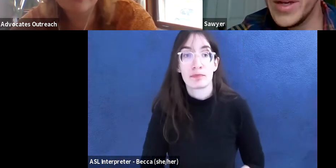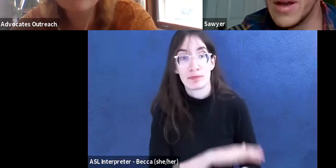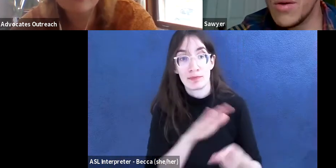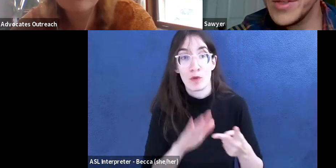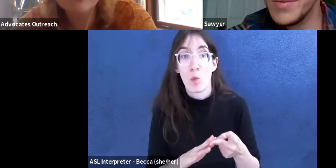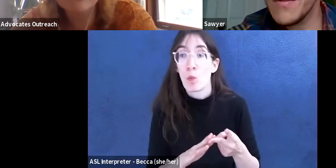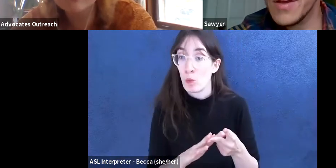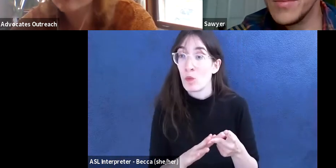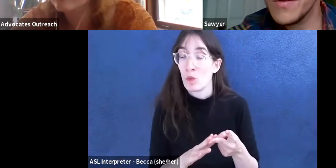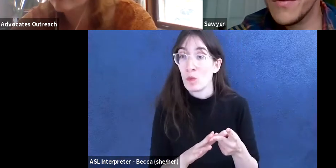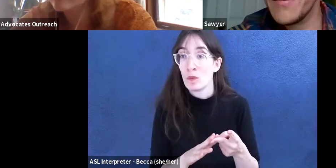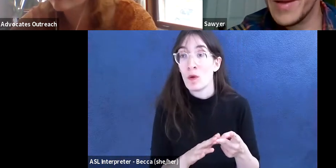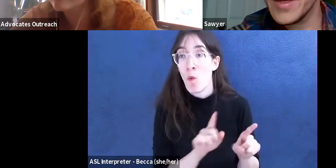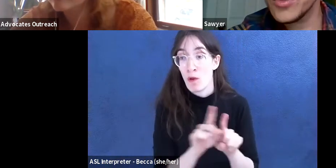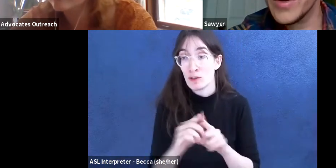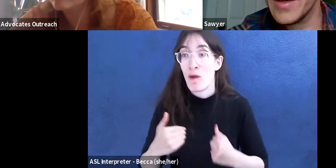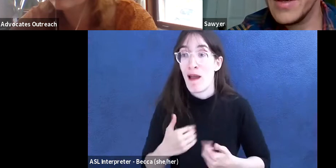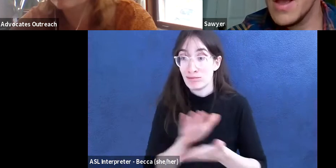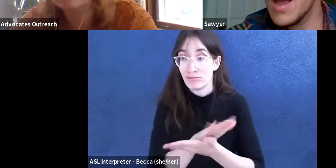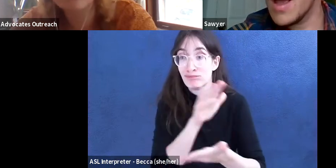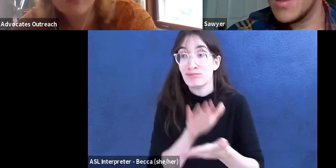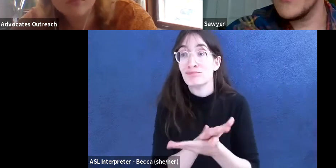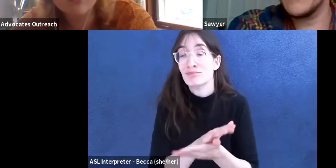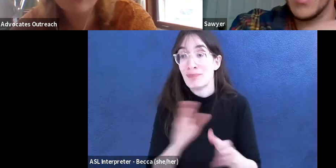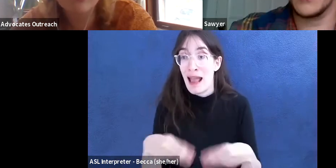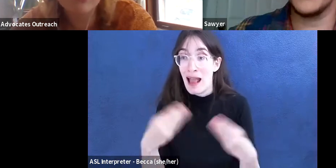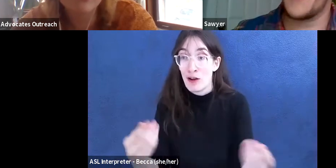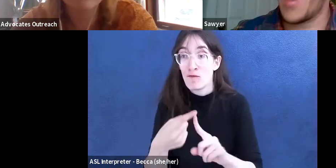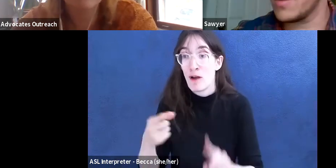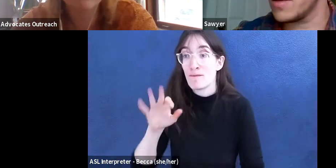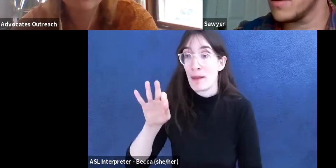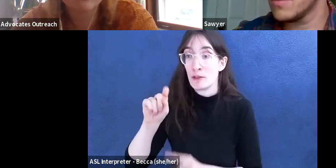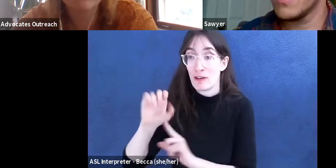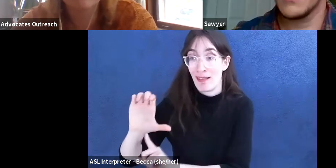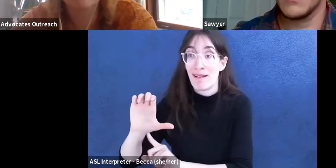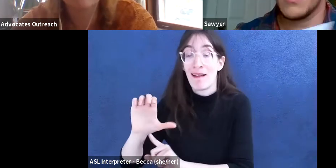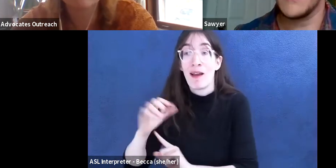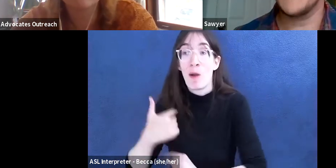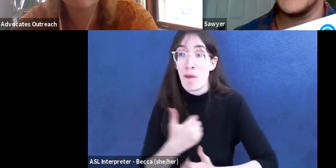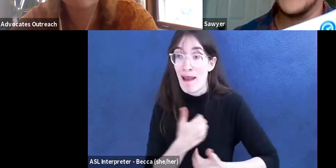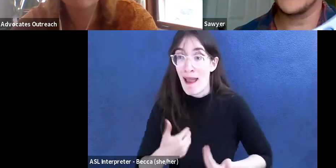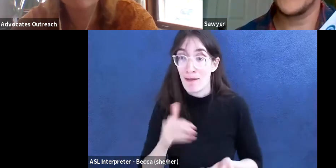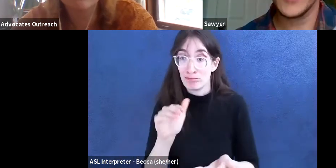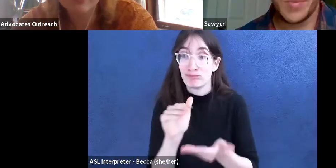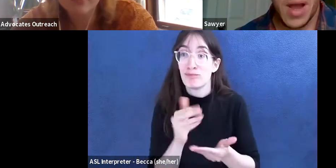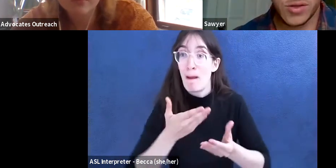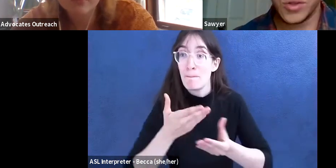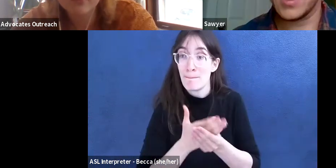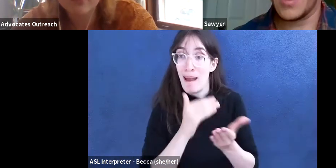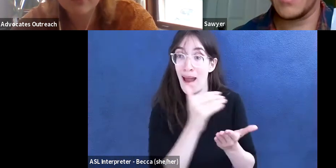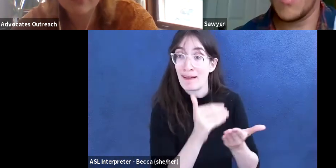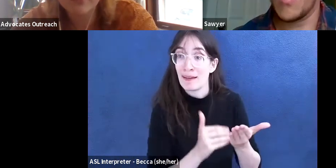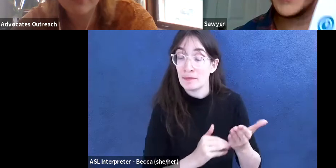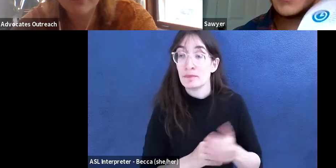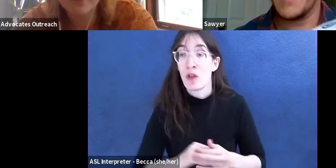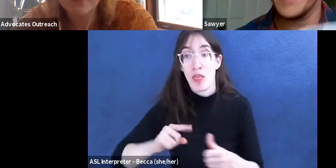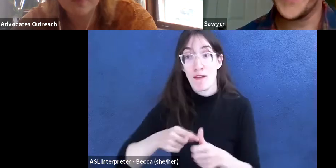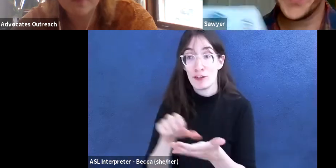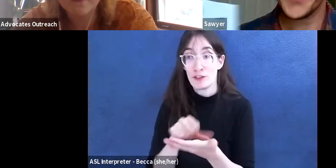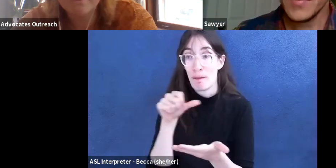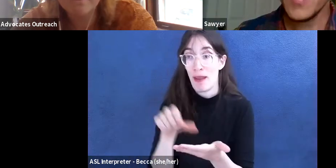More resources for adults that I want to make sure to highlight here too are Sex Positive Families, which I